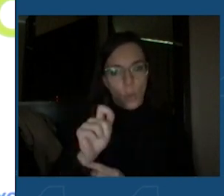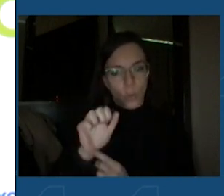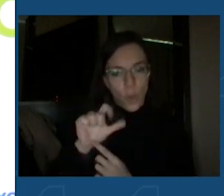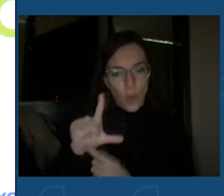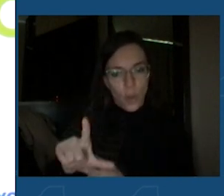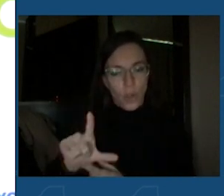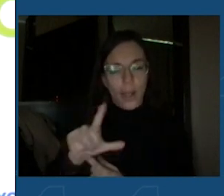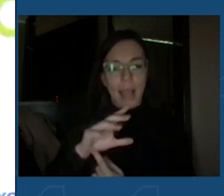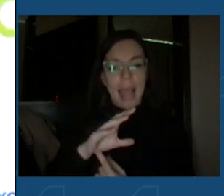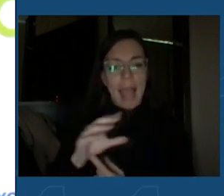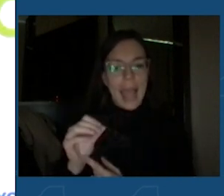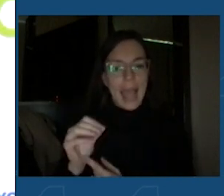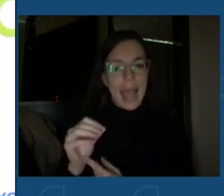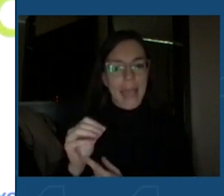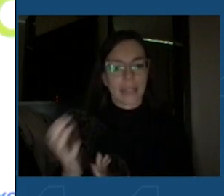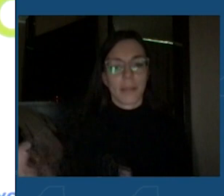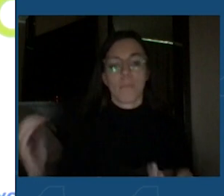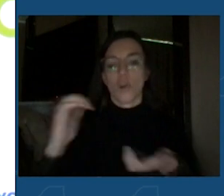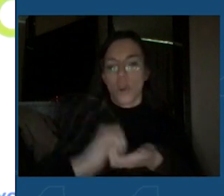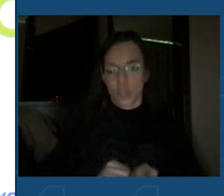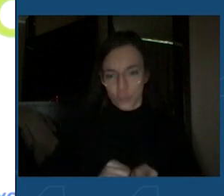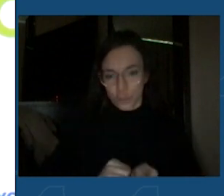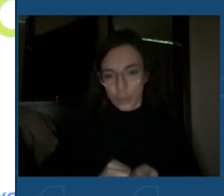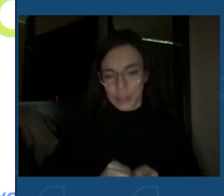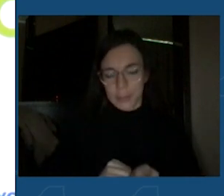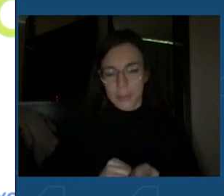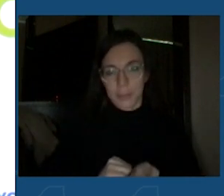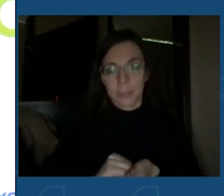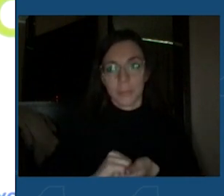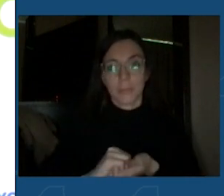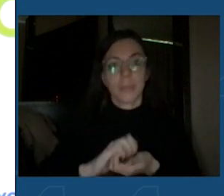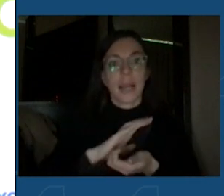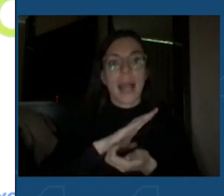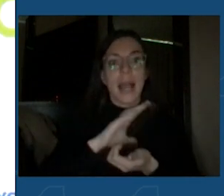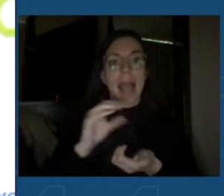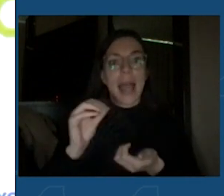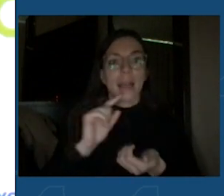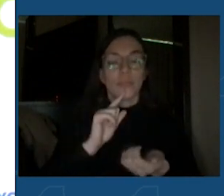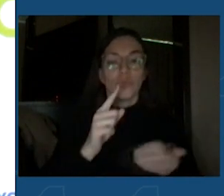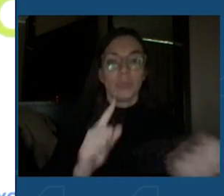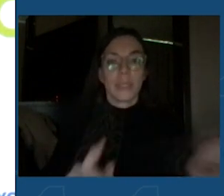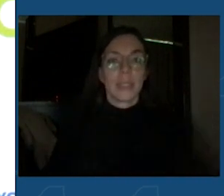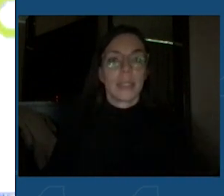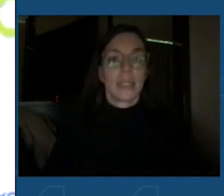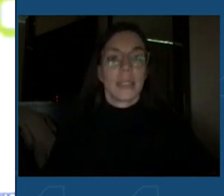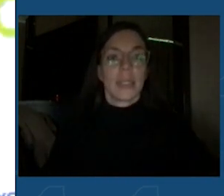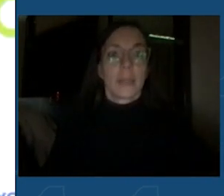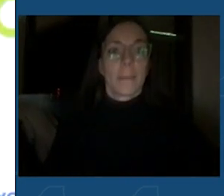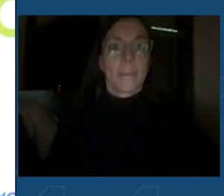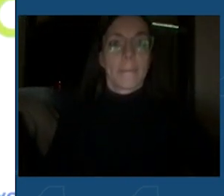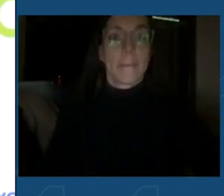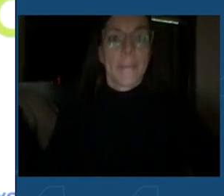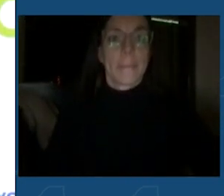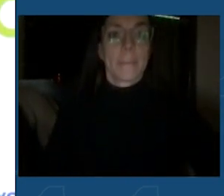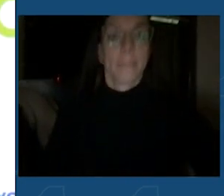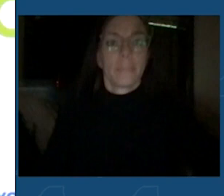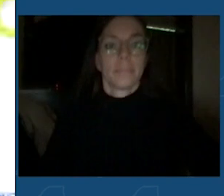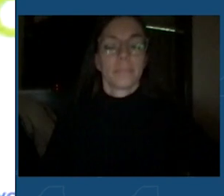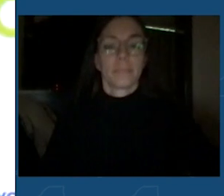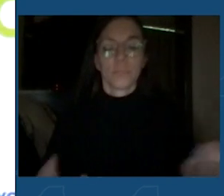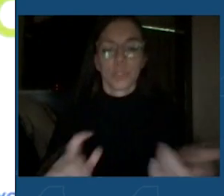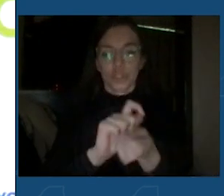and the partnership and just changing the mindset of